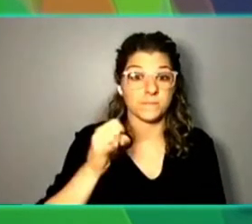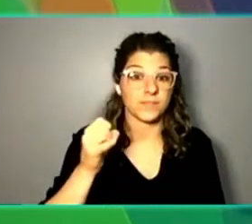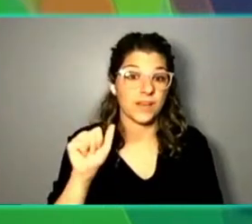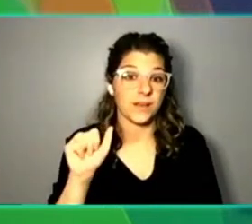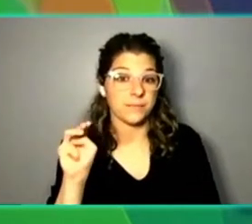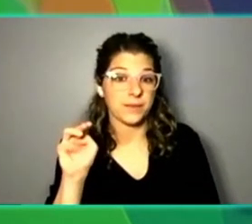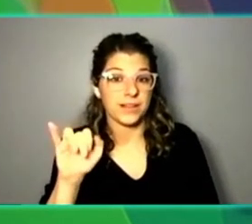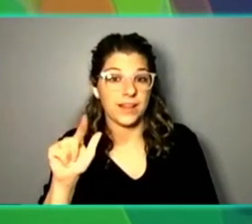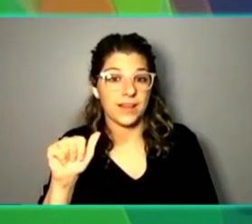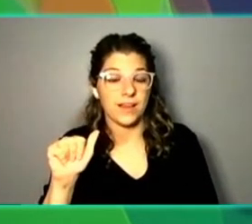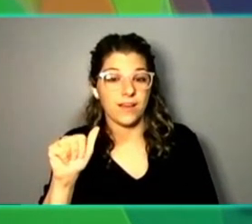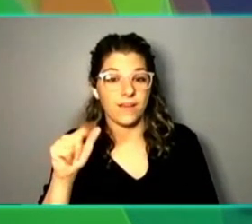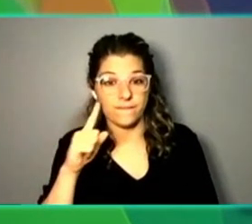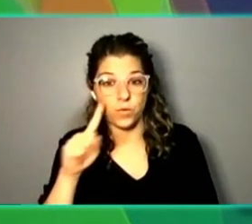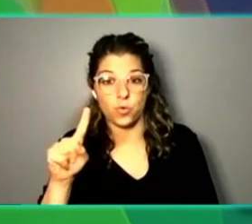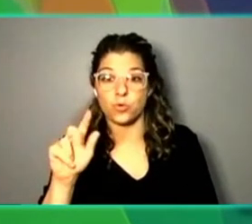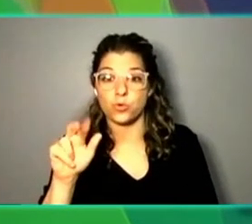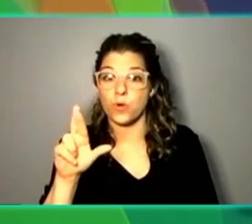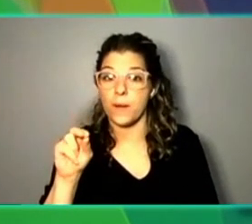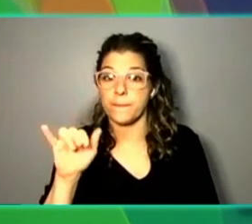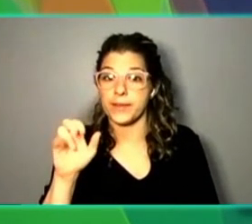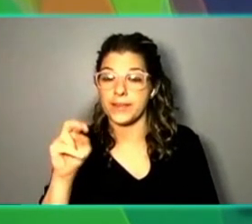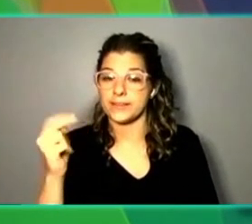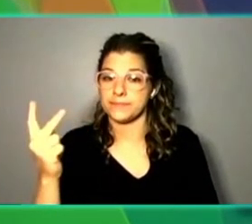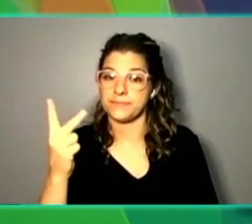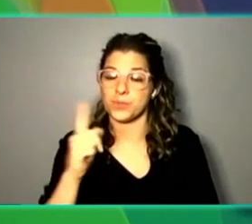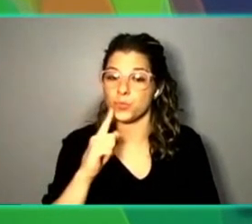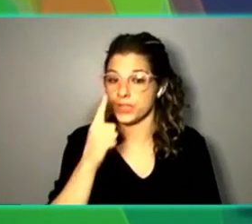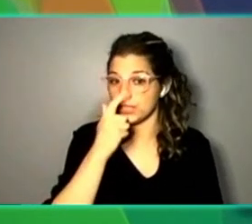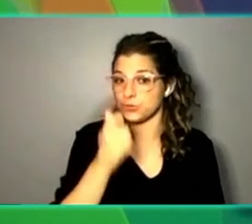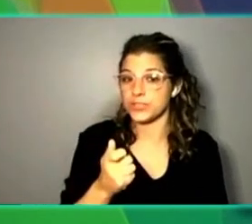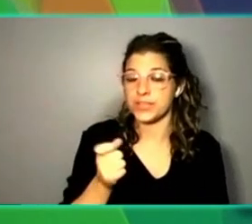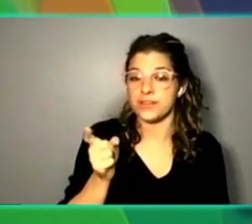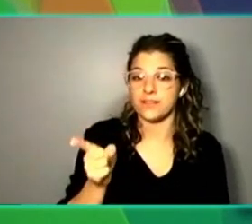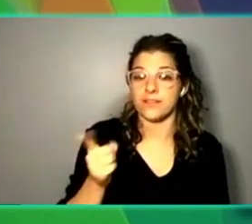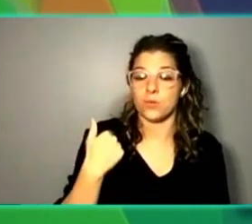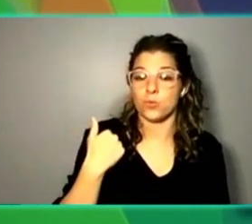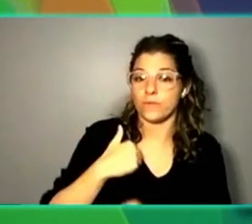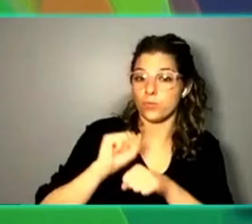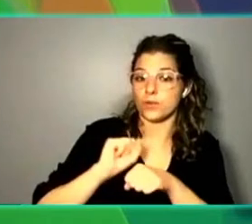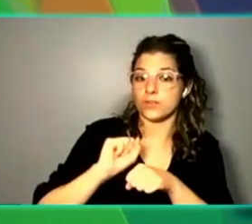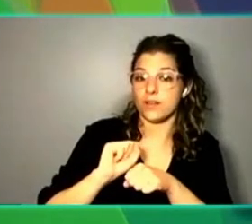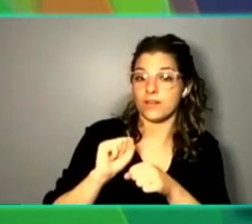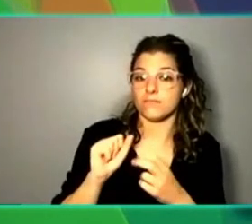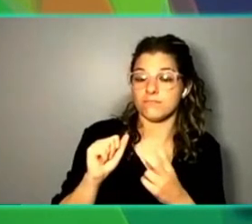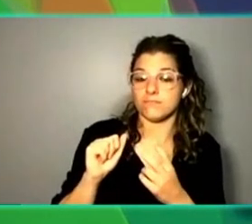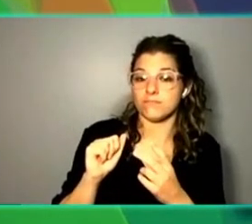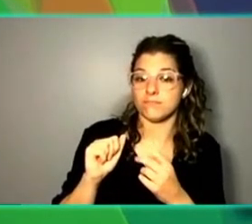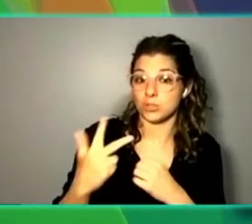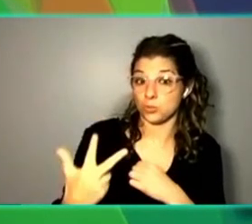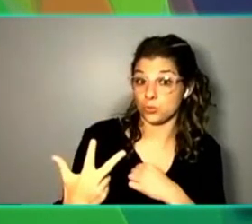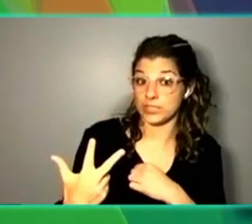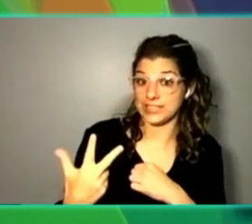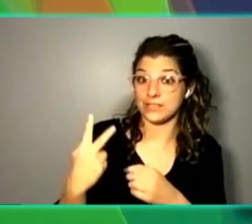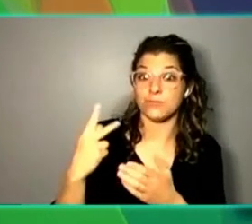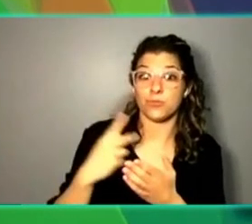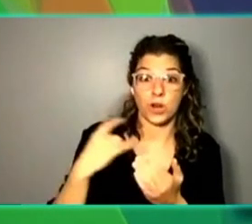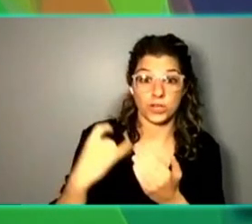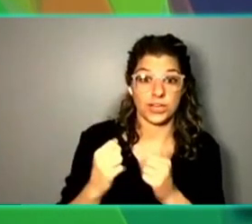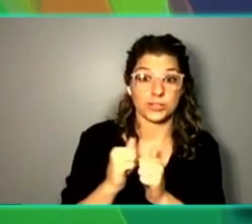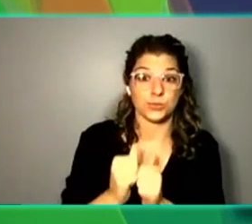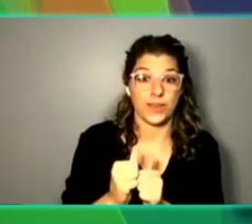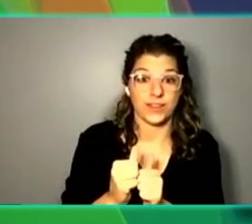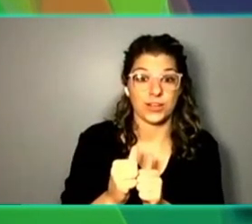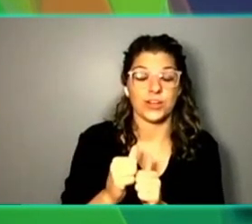For Robyn and I, it's been really interesting since we've worked on three projects.